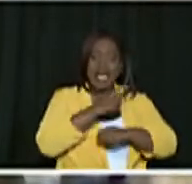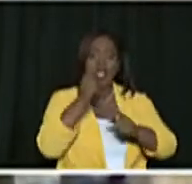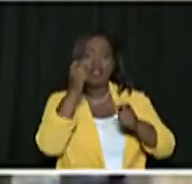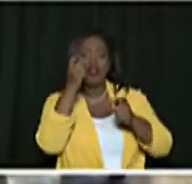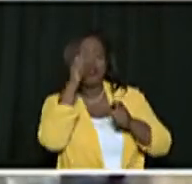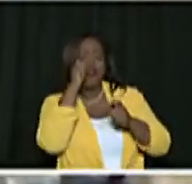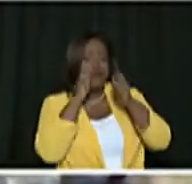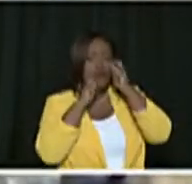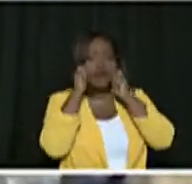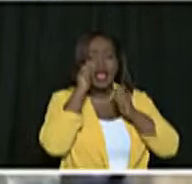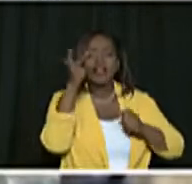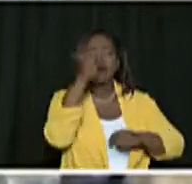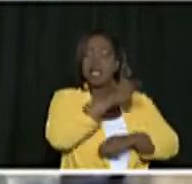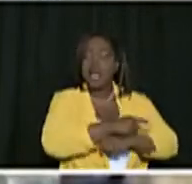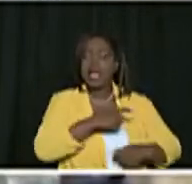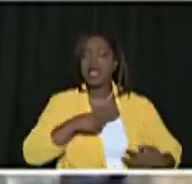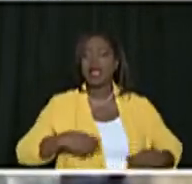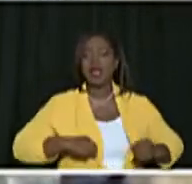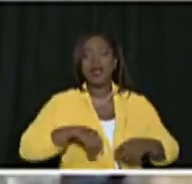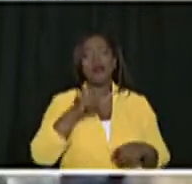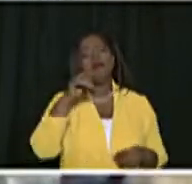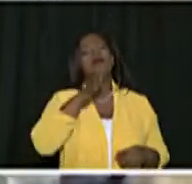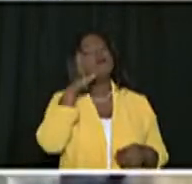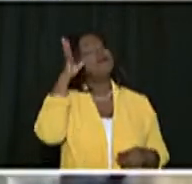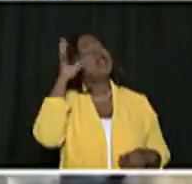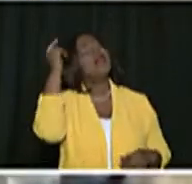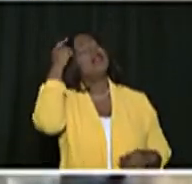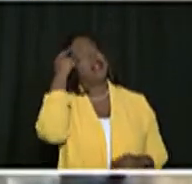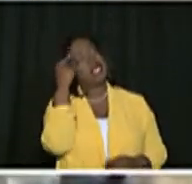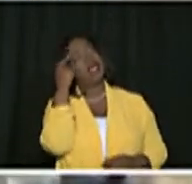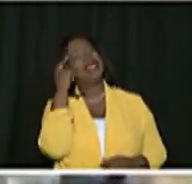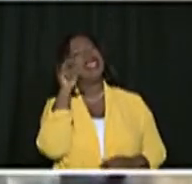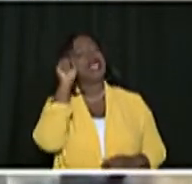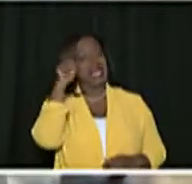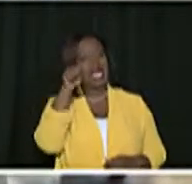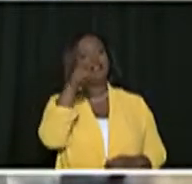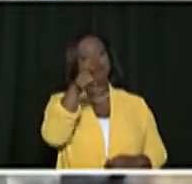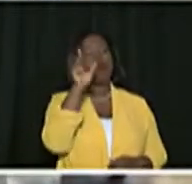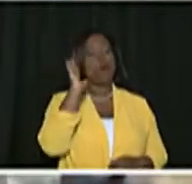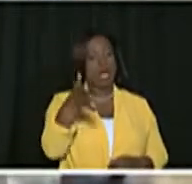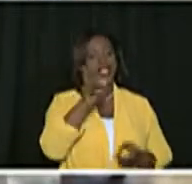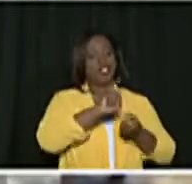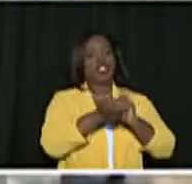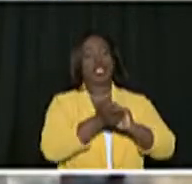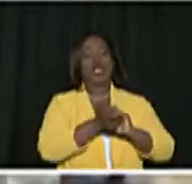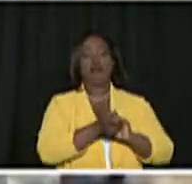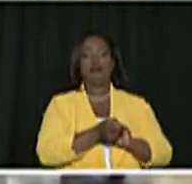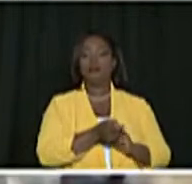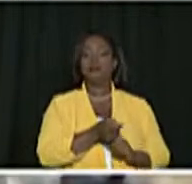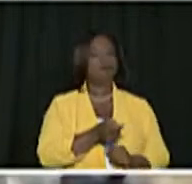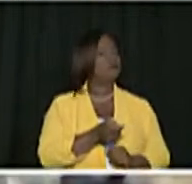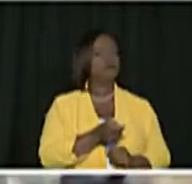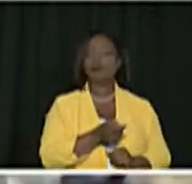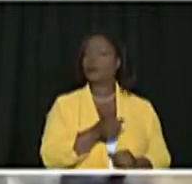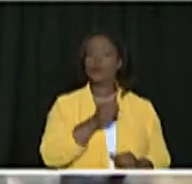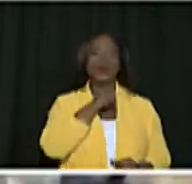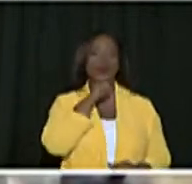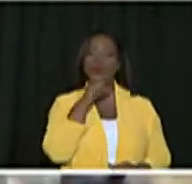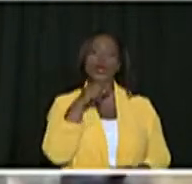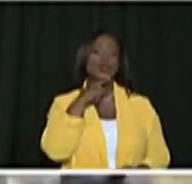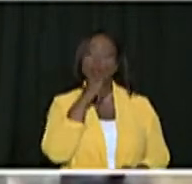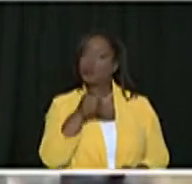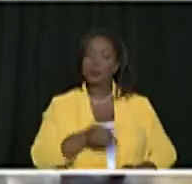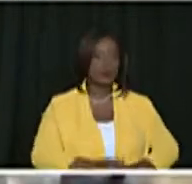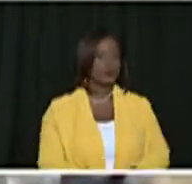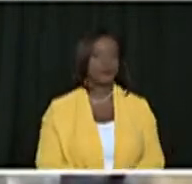behavior. But this we know is not true. This we know cause more harm than